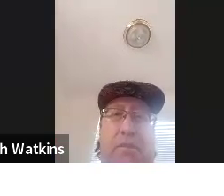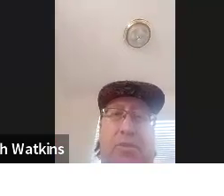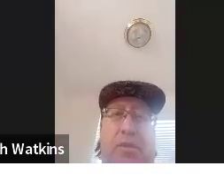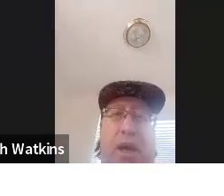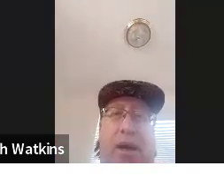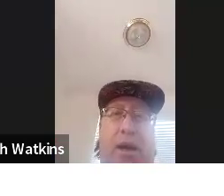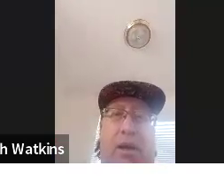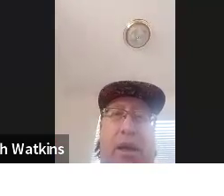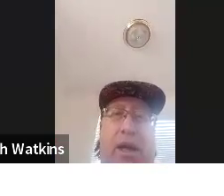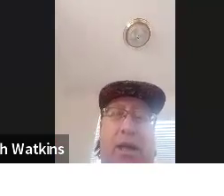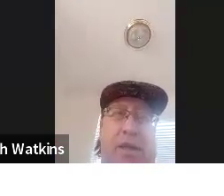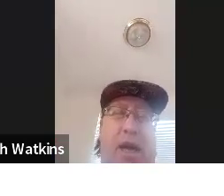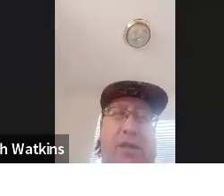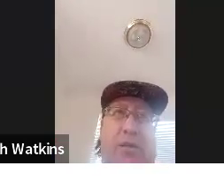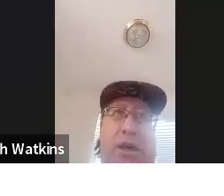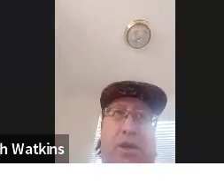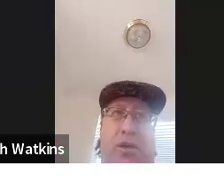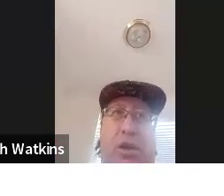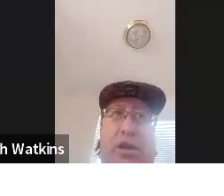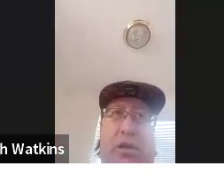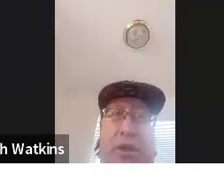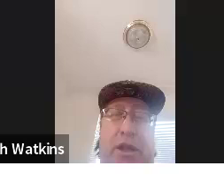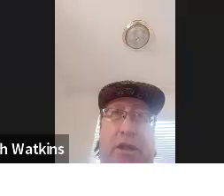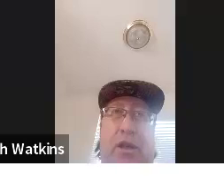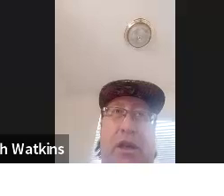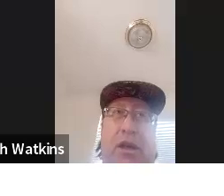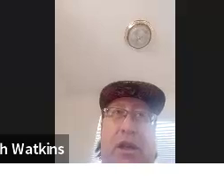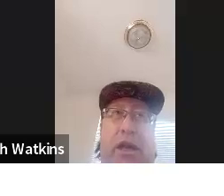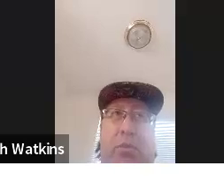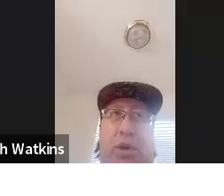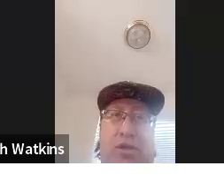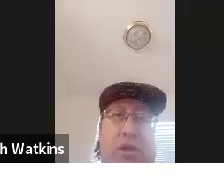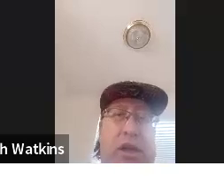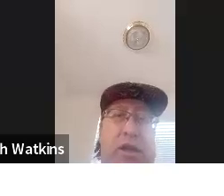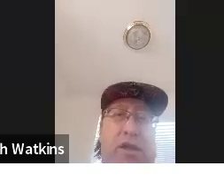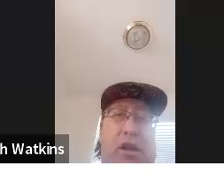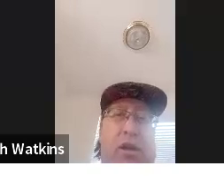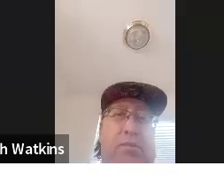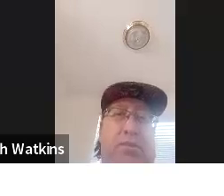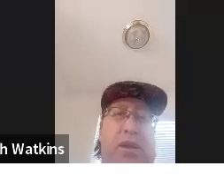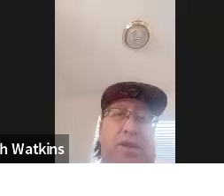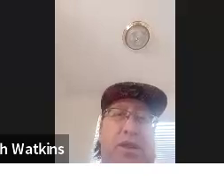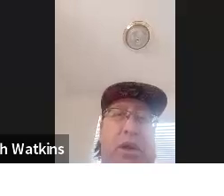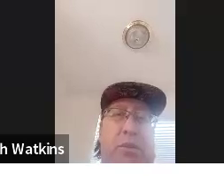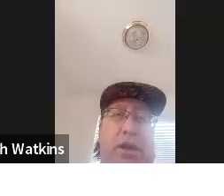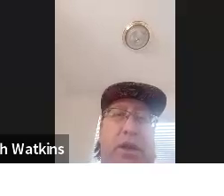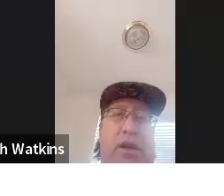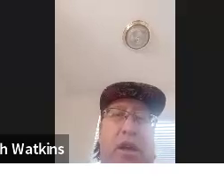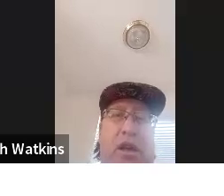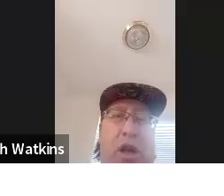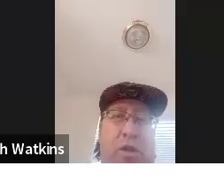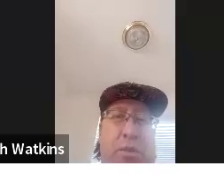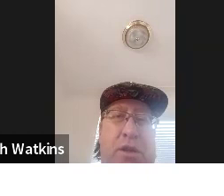like has there been or will there be like a press release? Is there going to